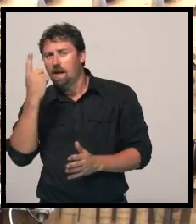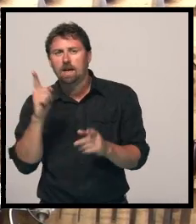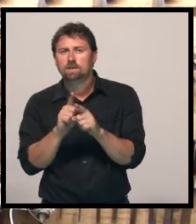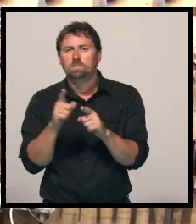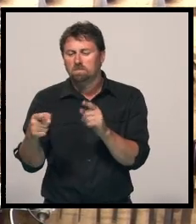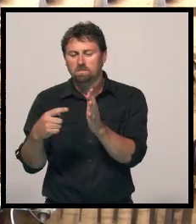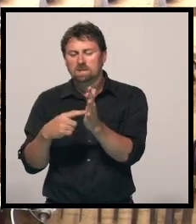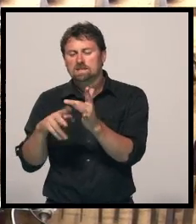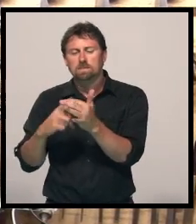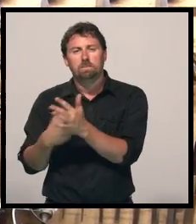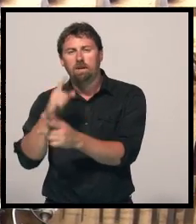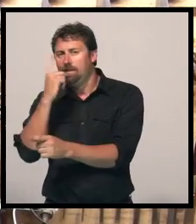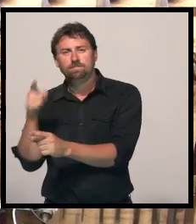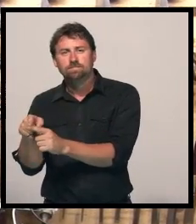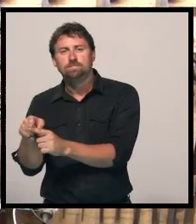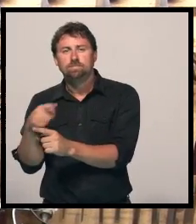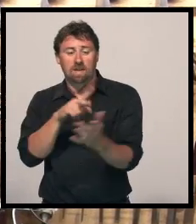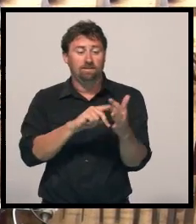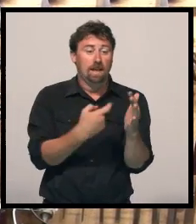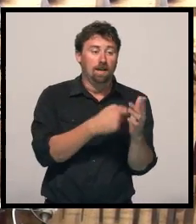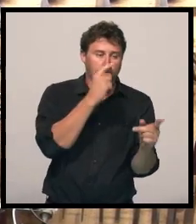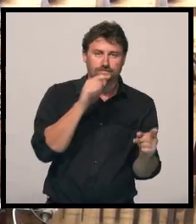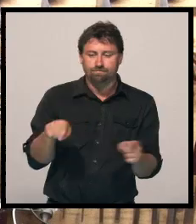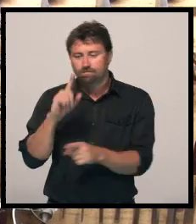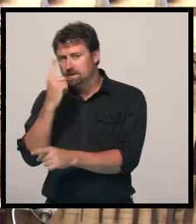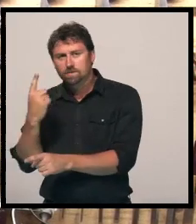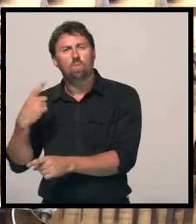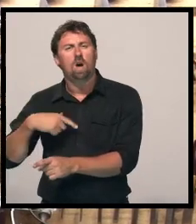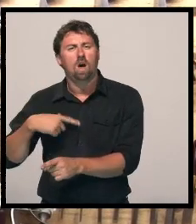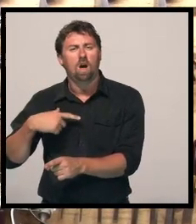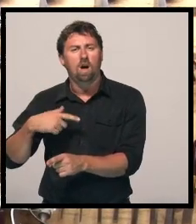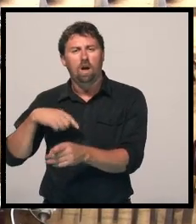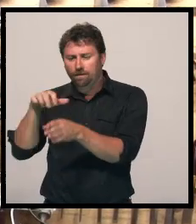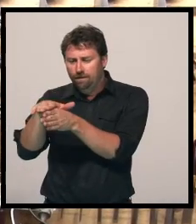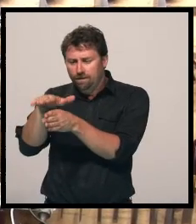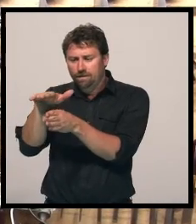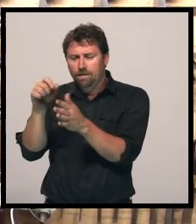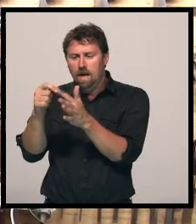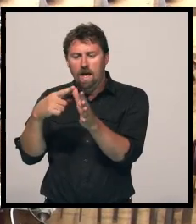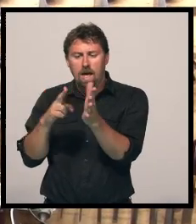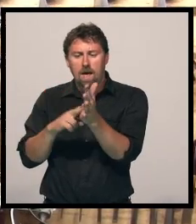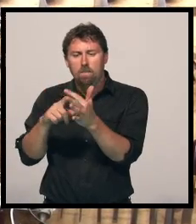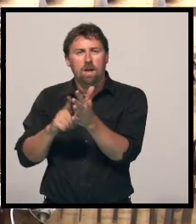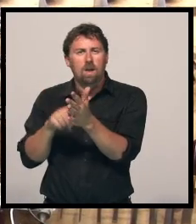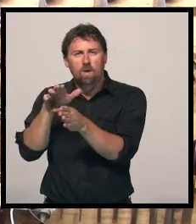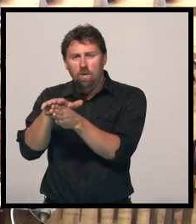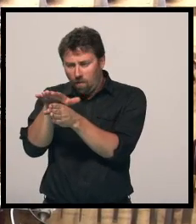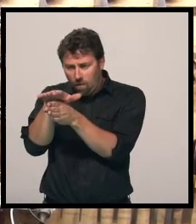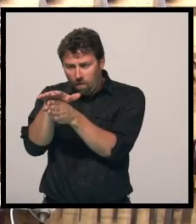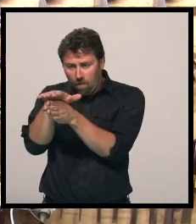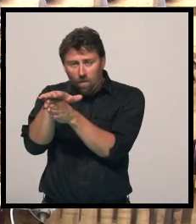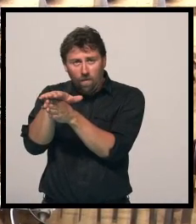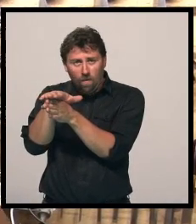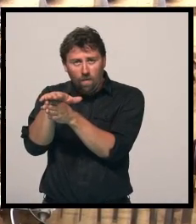and the reason being, which I discovered when I went over there, because it's got a raised panel, the distance from the cutter to the